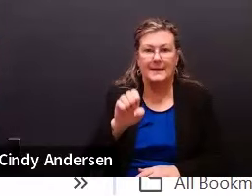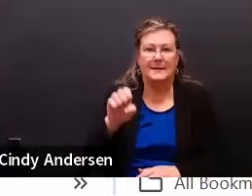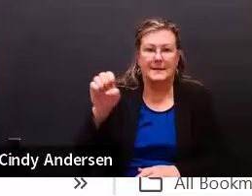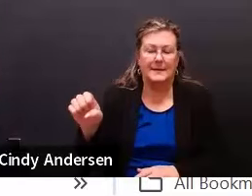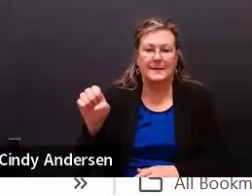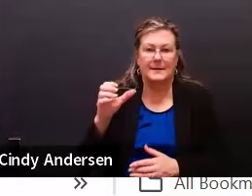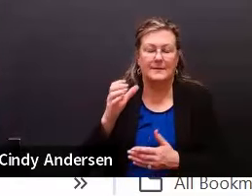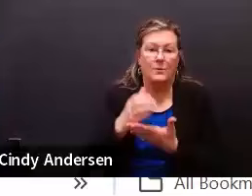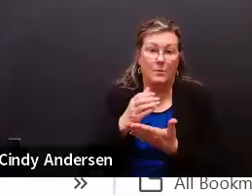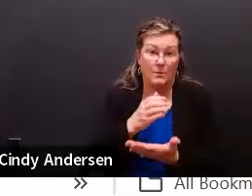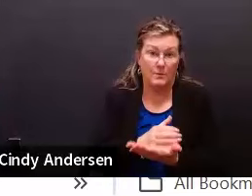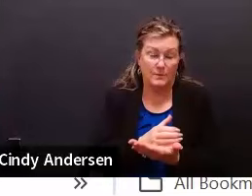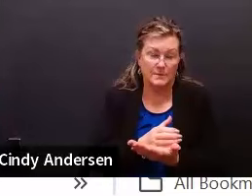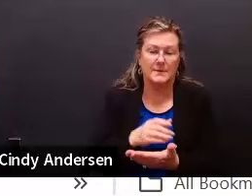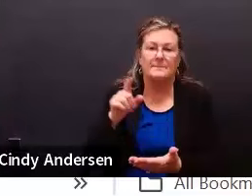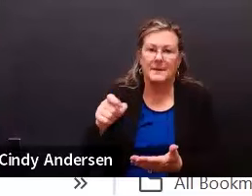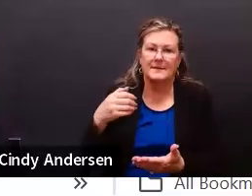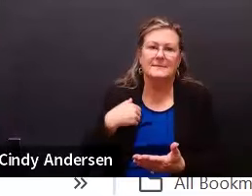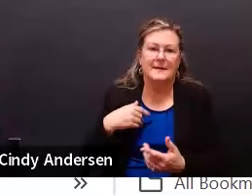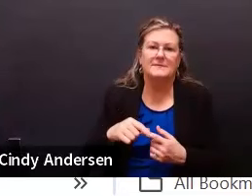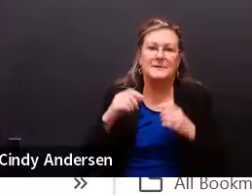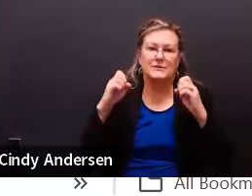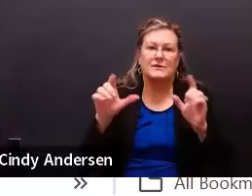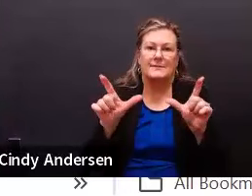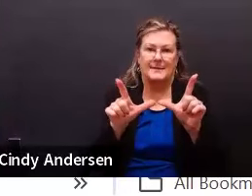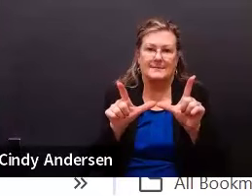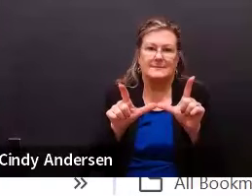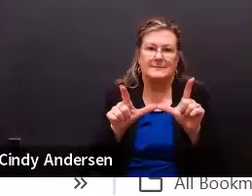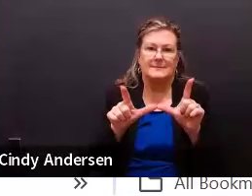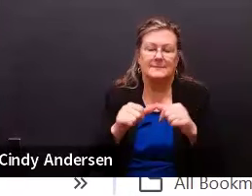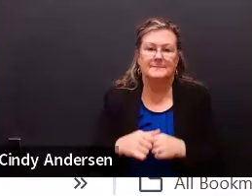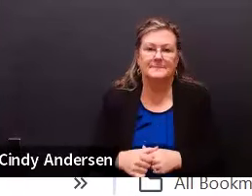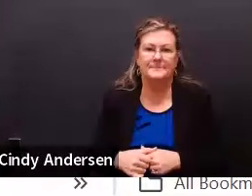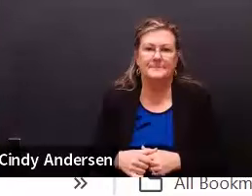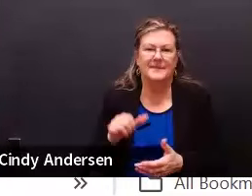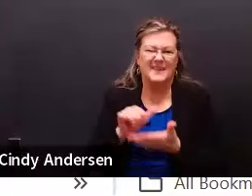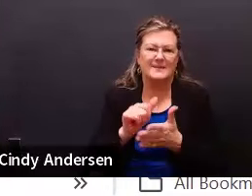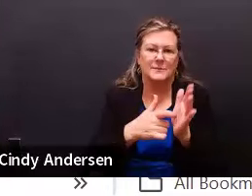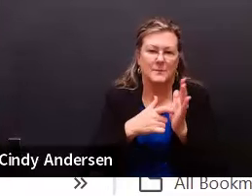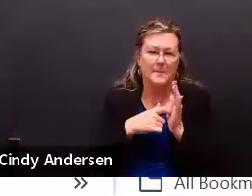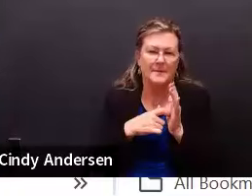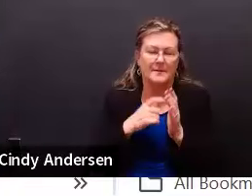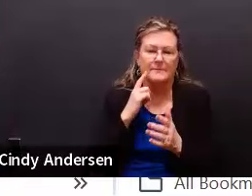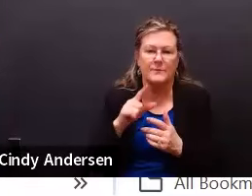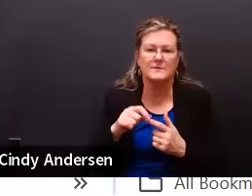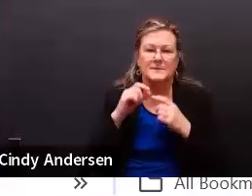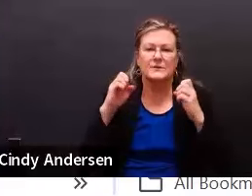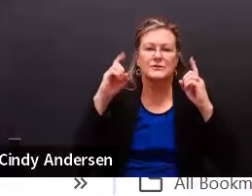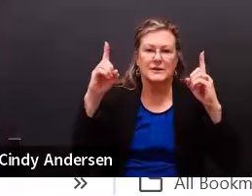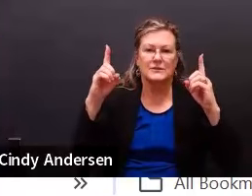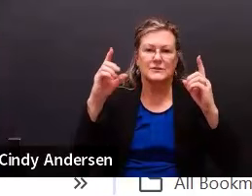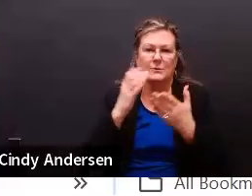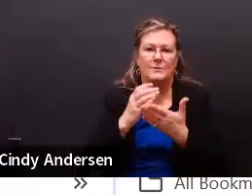elements course, you have to hold a special education license. That is the requirement for special